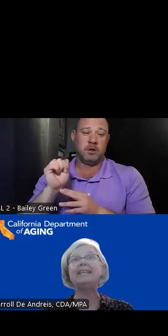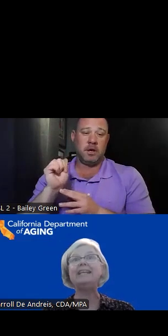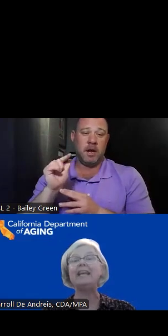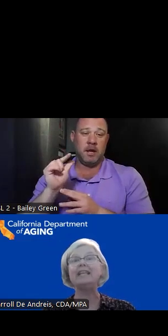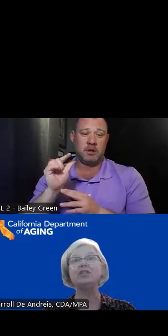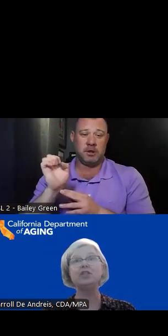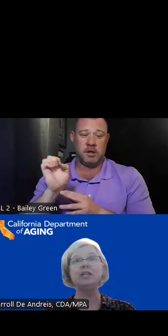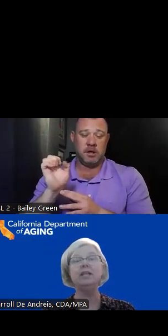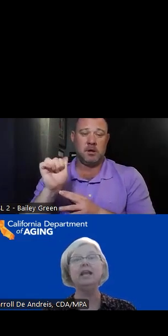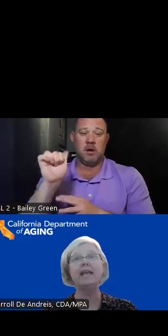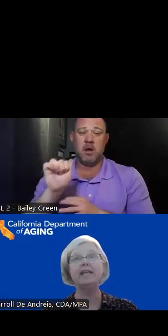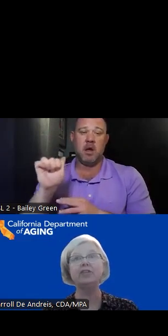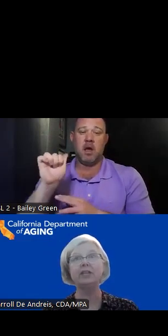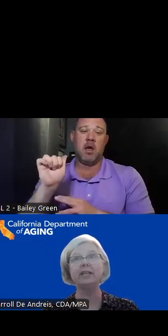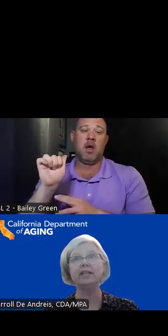engage,